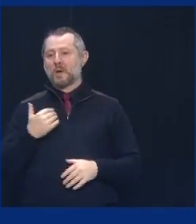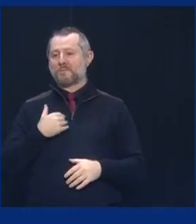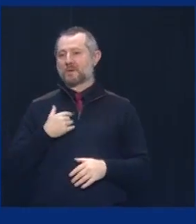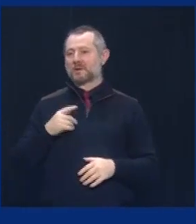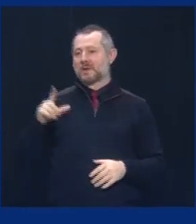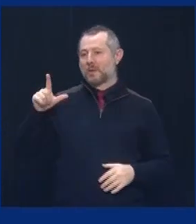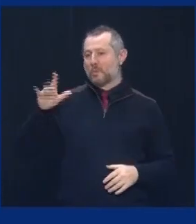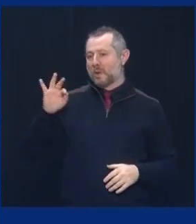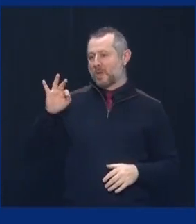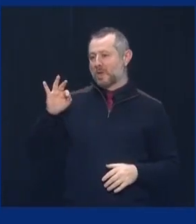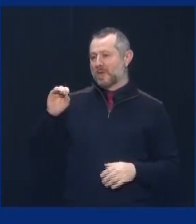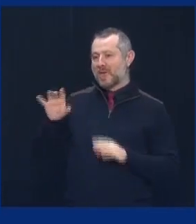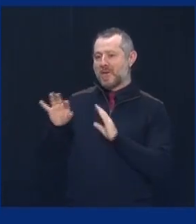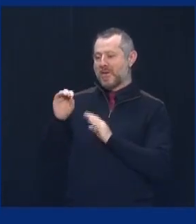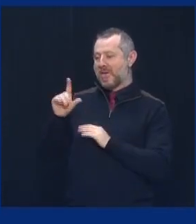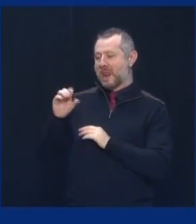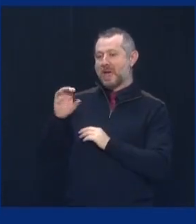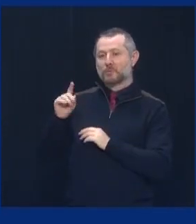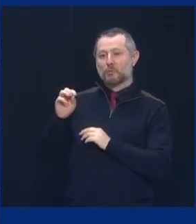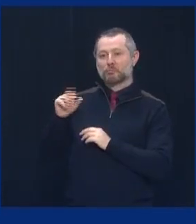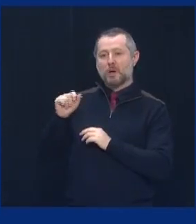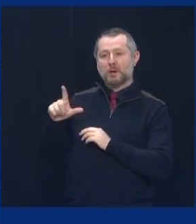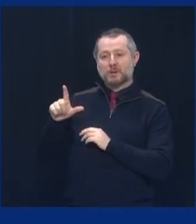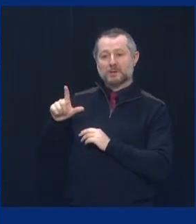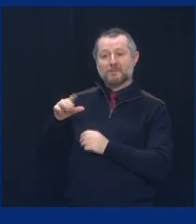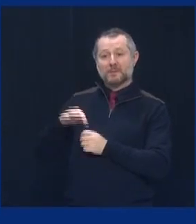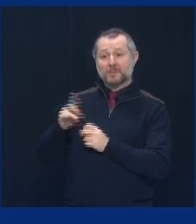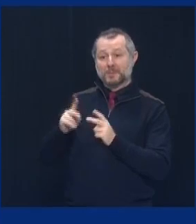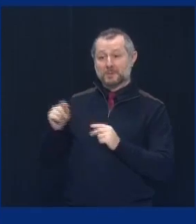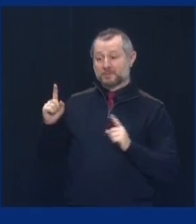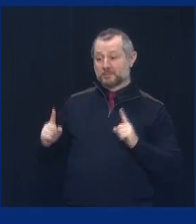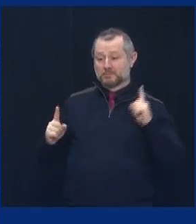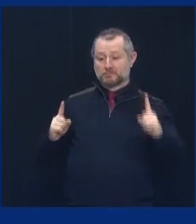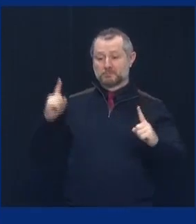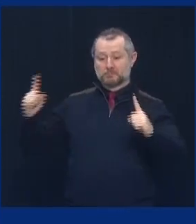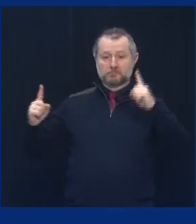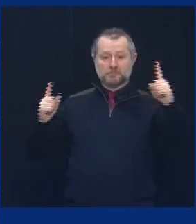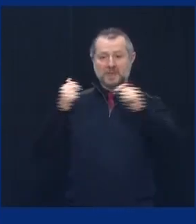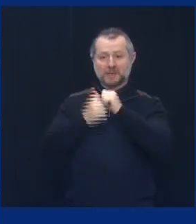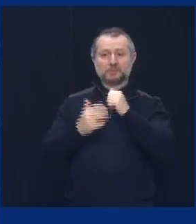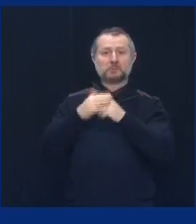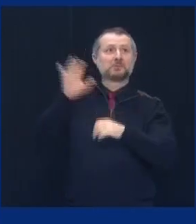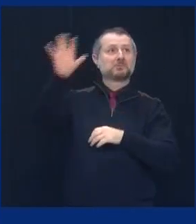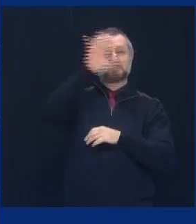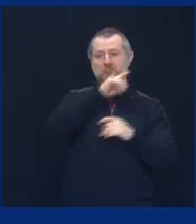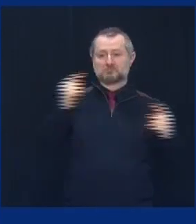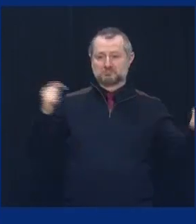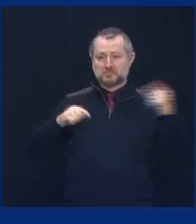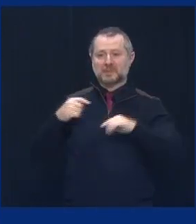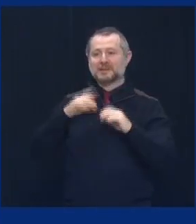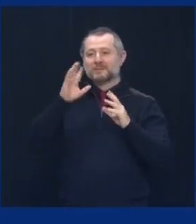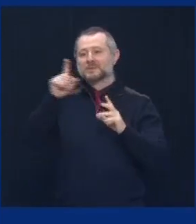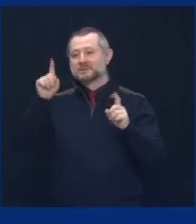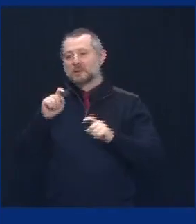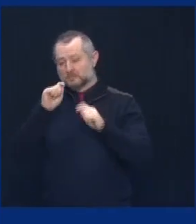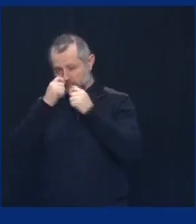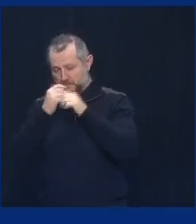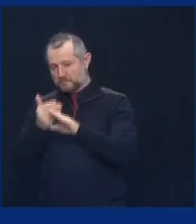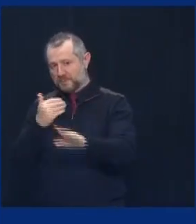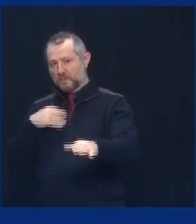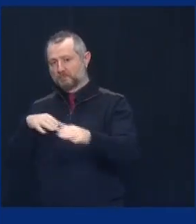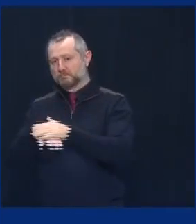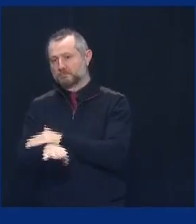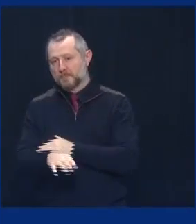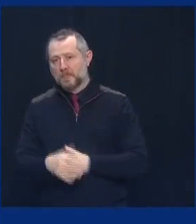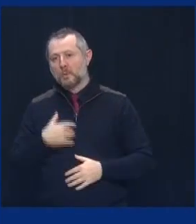29 people for a 1,045 person occupancy room. We're going to test everybody before they get into the room. People are going to be more than